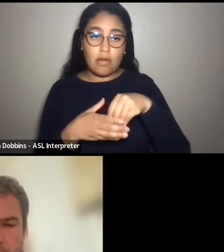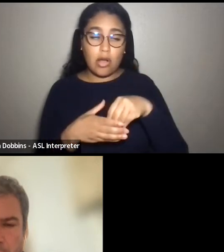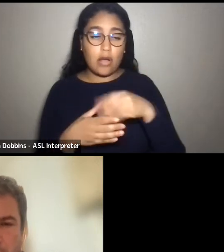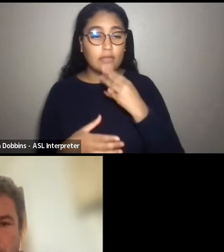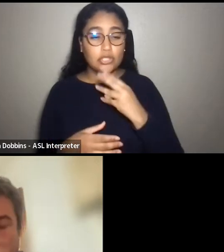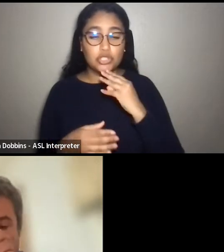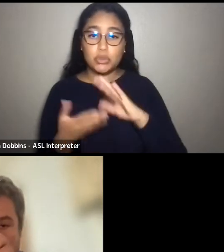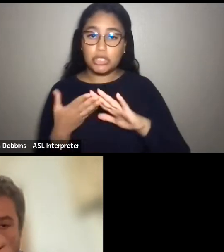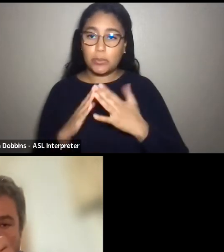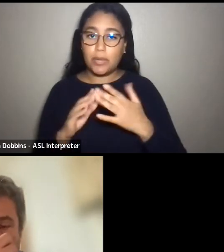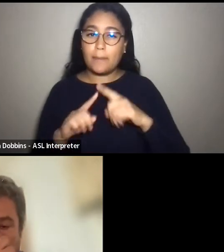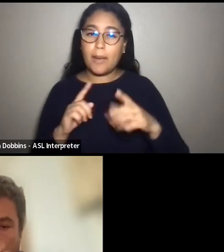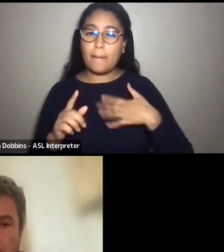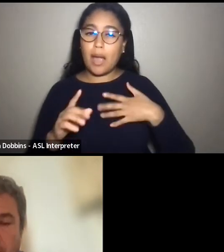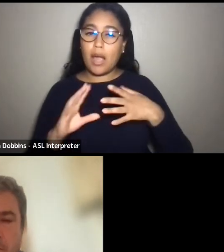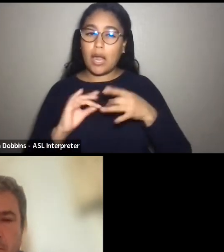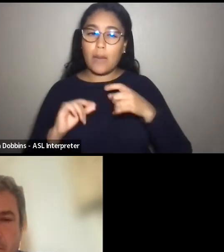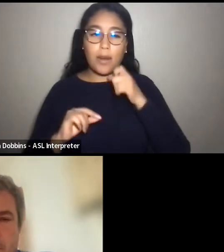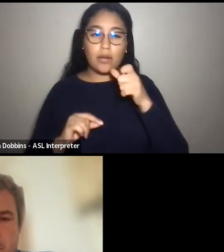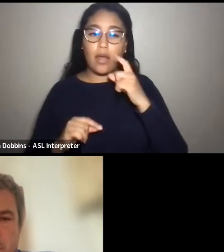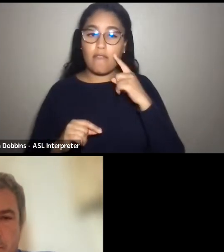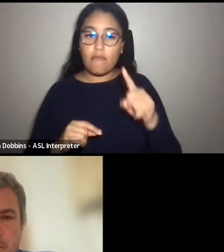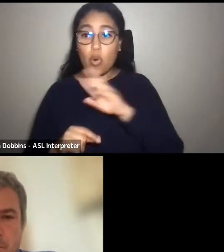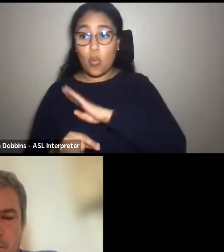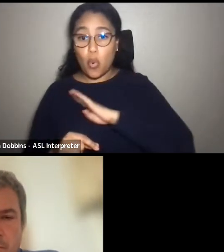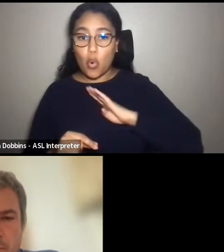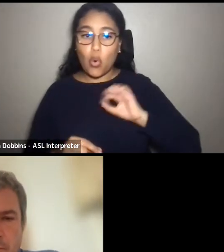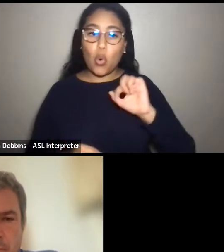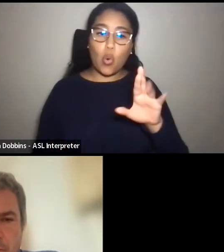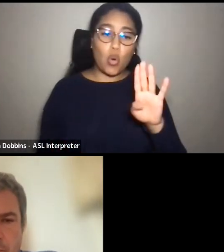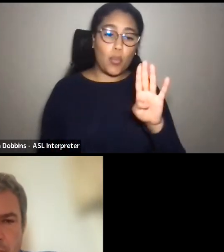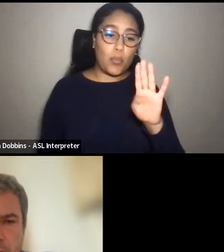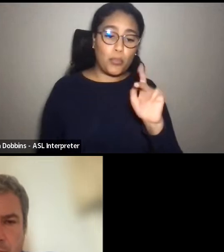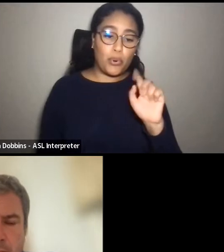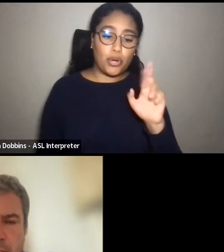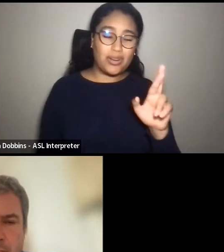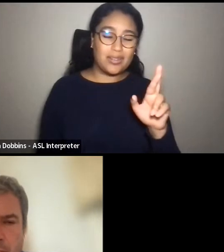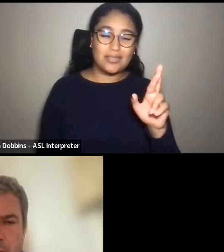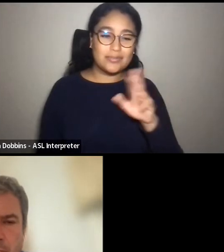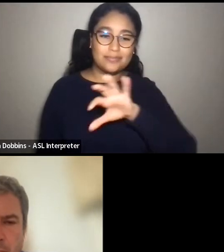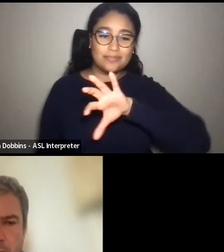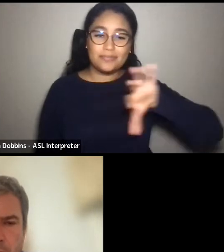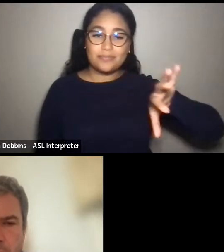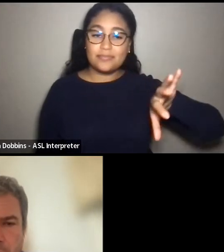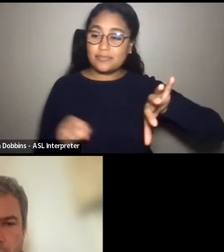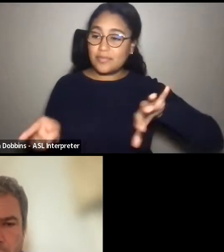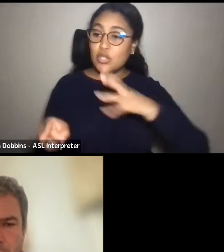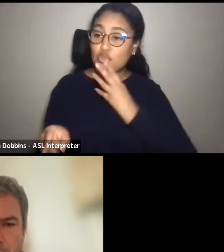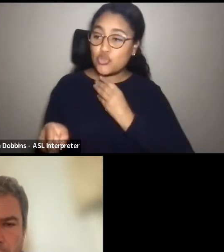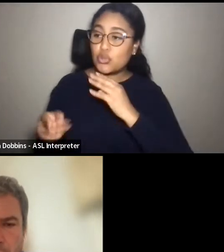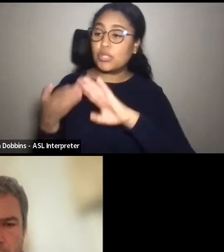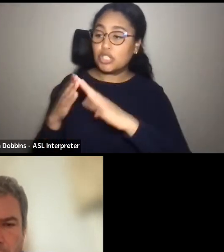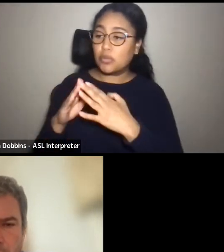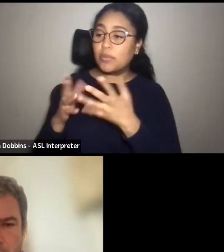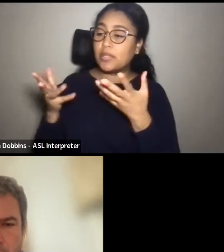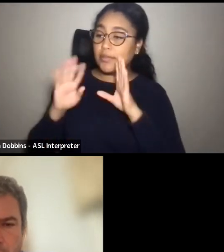but my comments are not for the board or for Superintendent Booker. It's to them. I just want you all to know